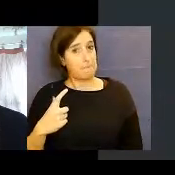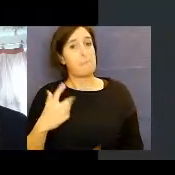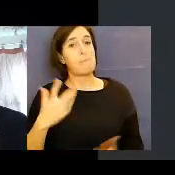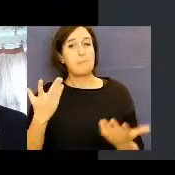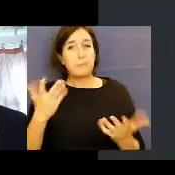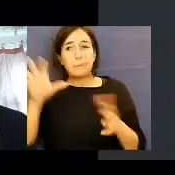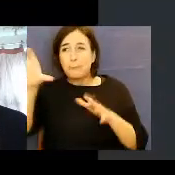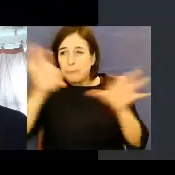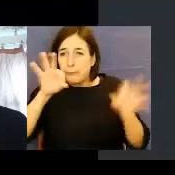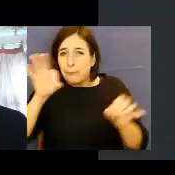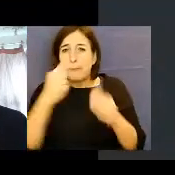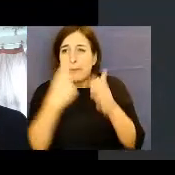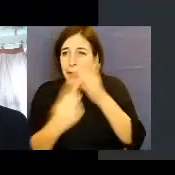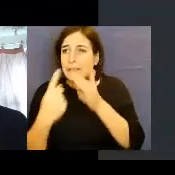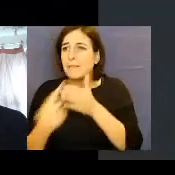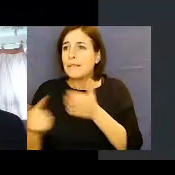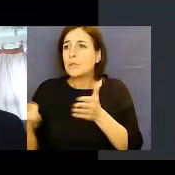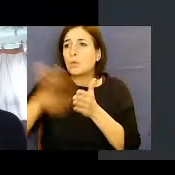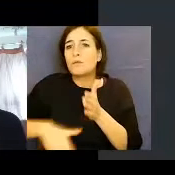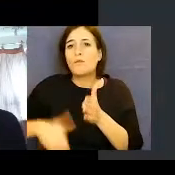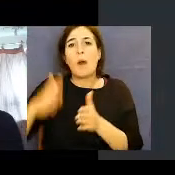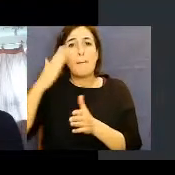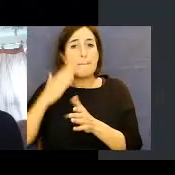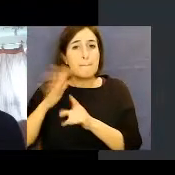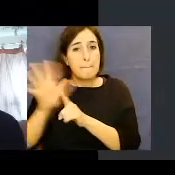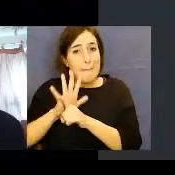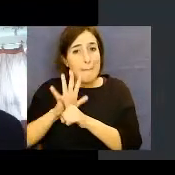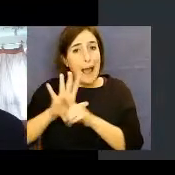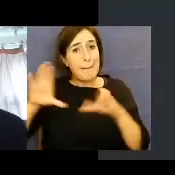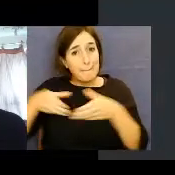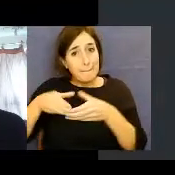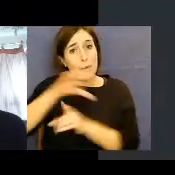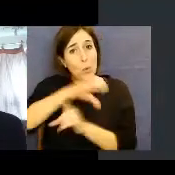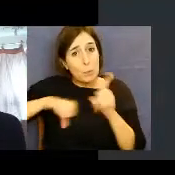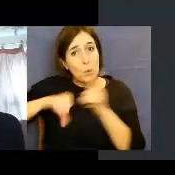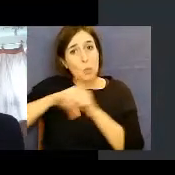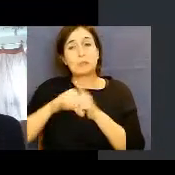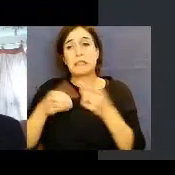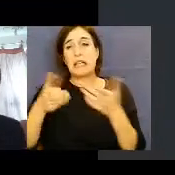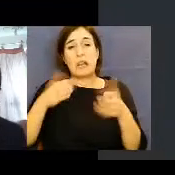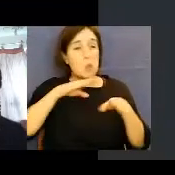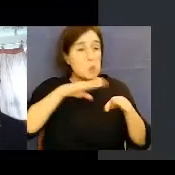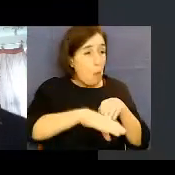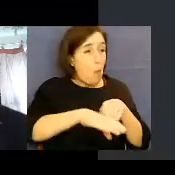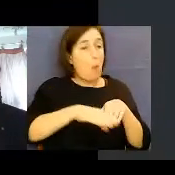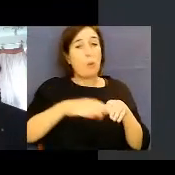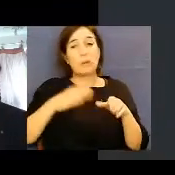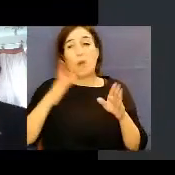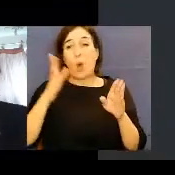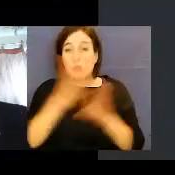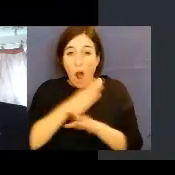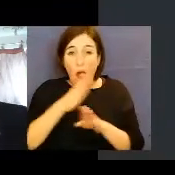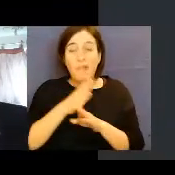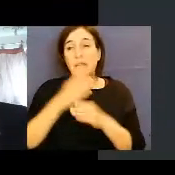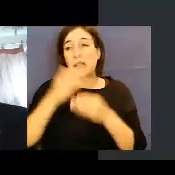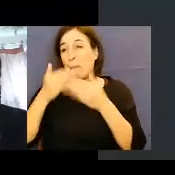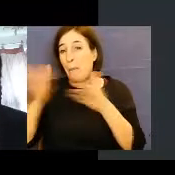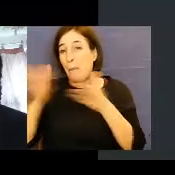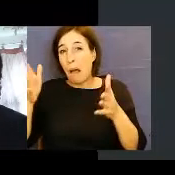BAME community, from all walks of life, be it from the sports sector, from the private sector, from the public sector. But one of the key